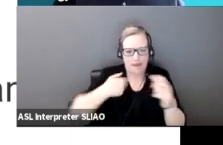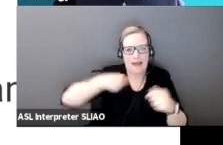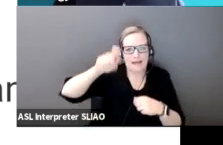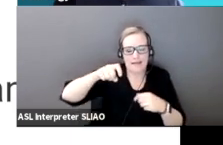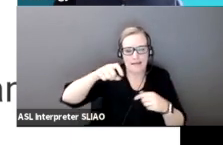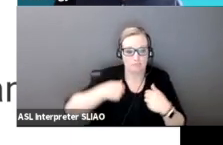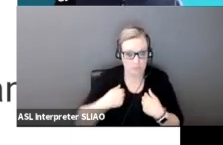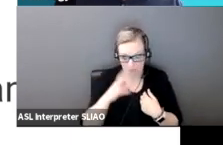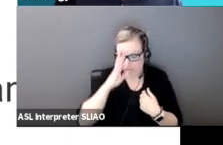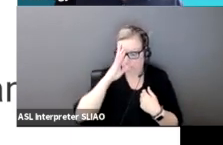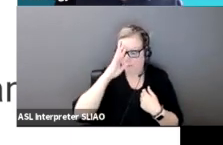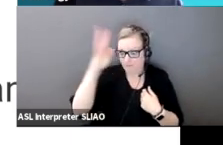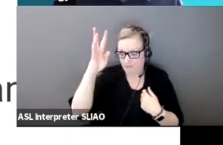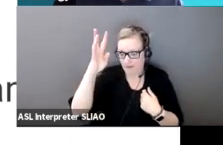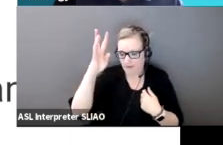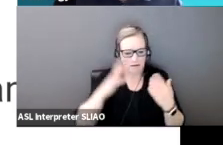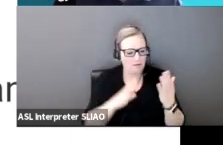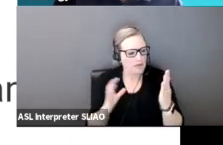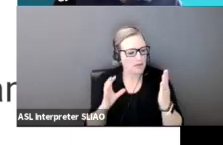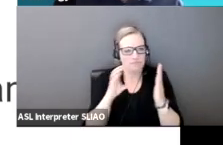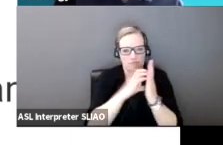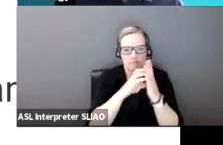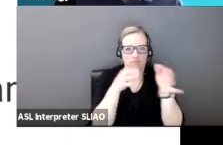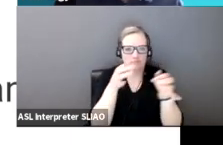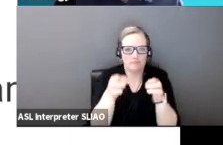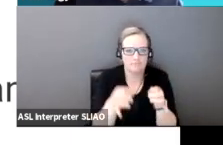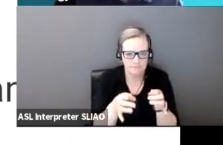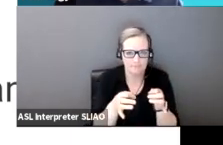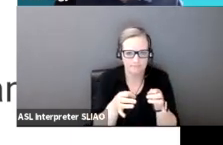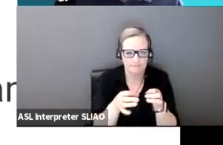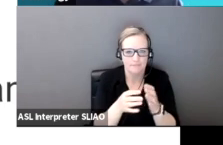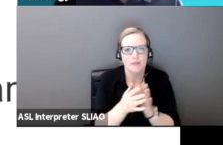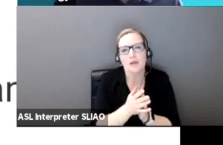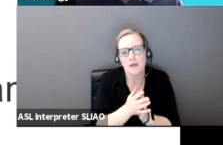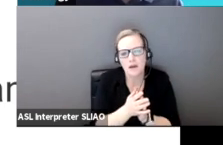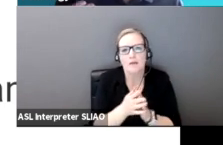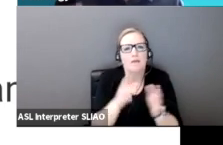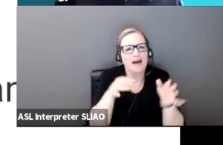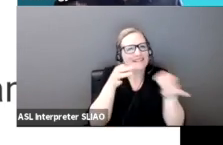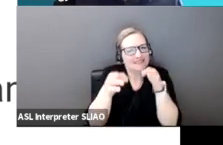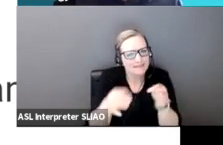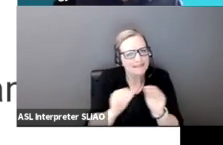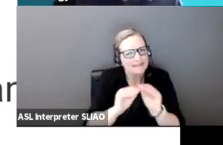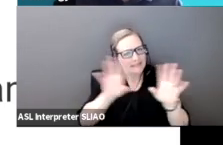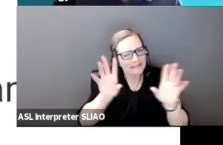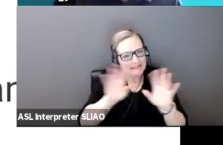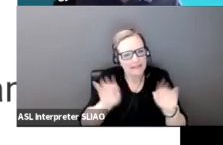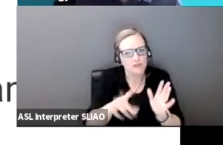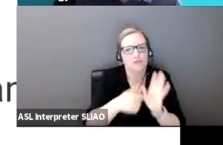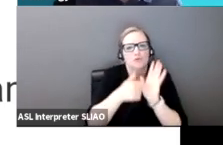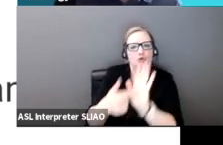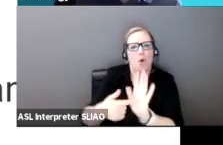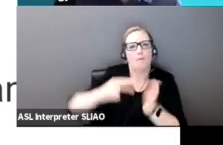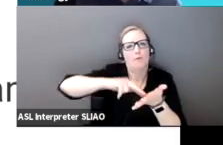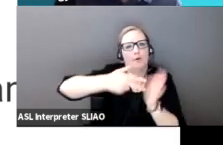about this area can follow. You're not crafting this for a layperson necessarily. You're crafting it to be able to instruct